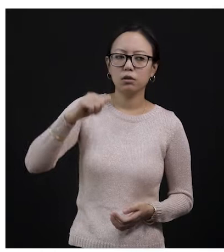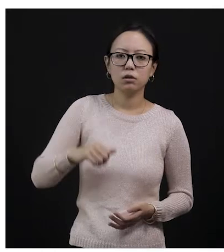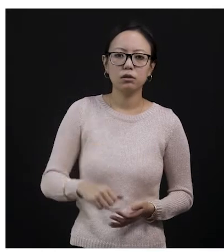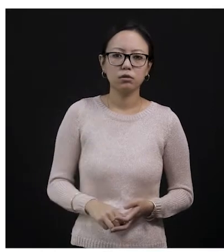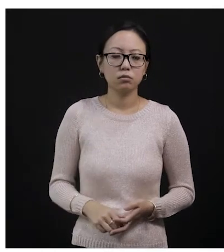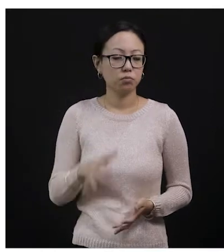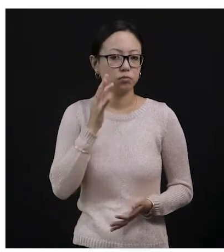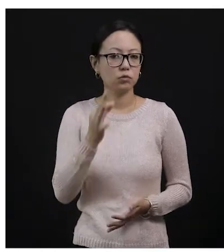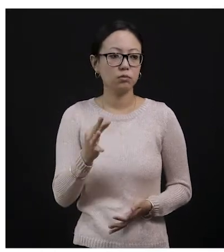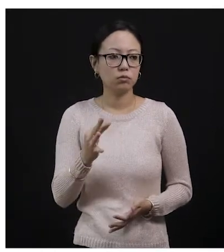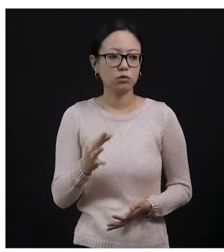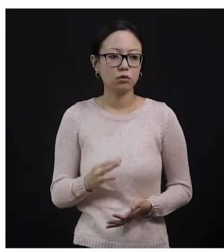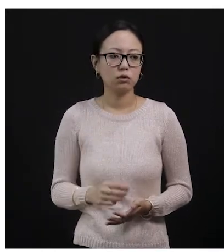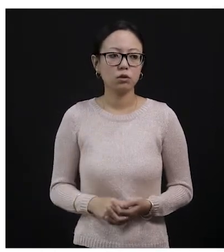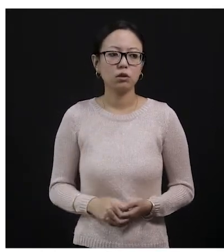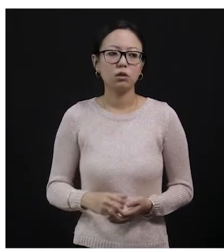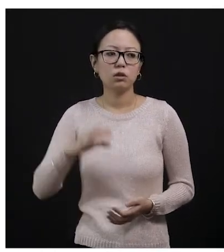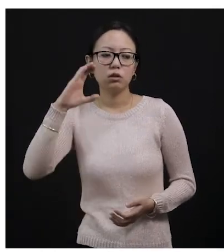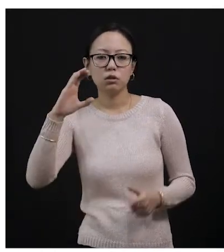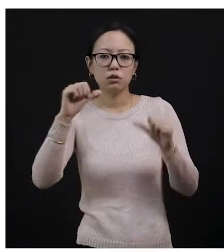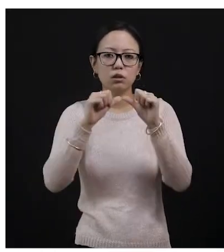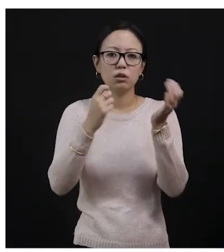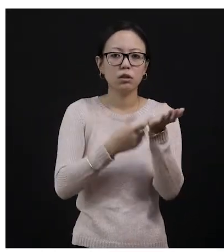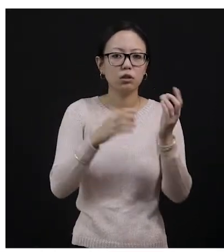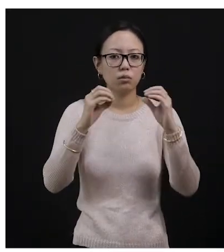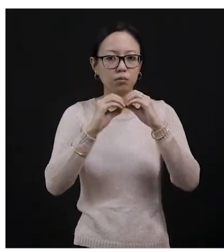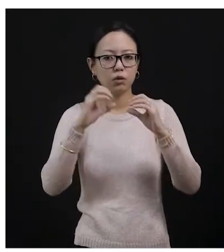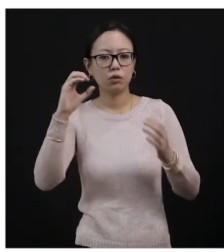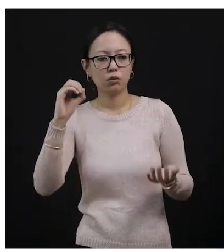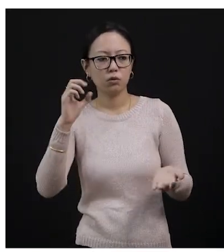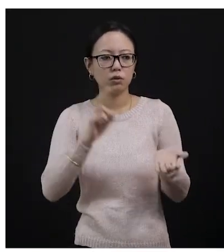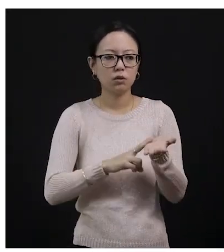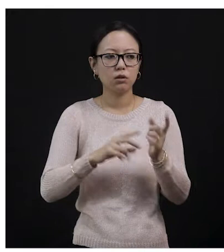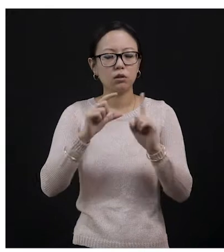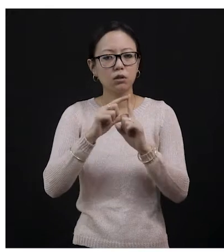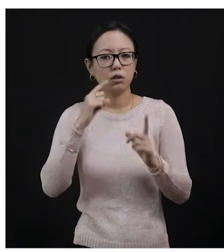very important. They use carbon dioxide in the air.